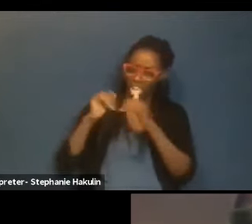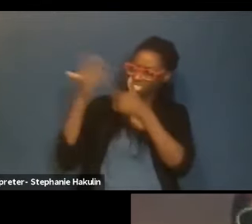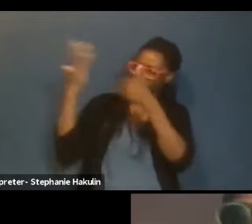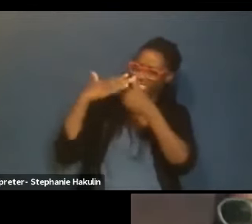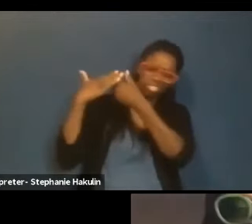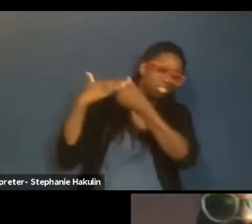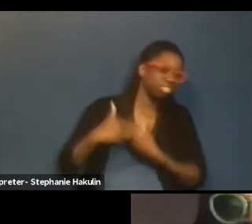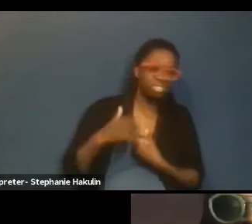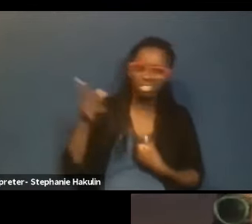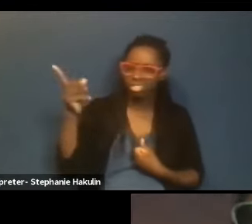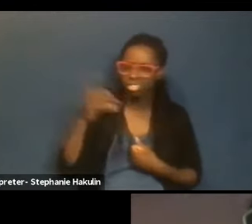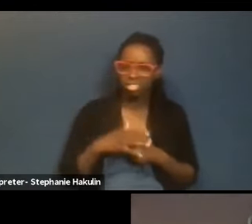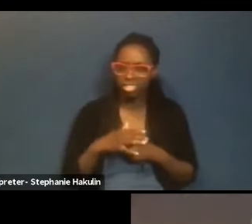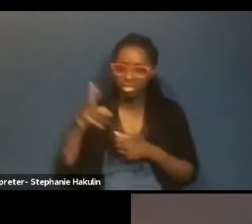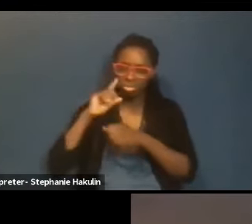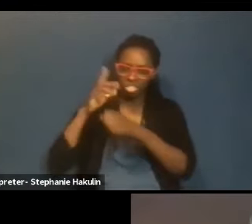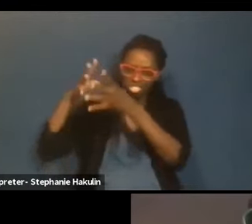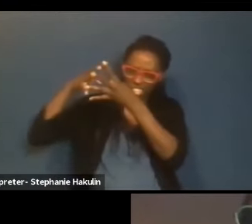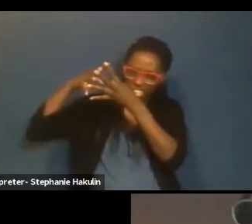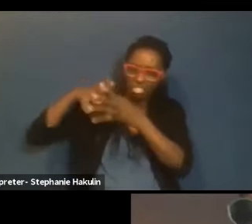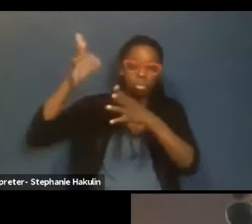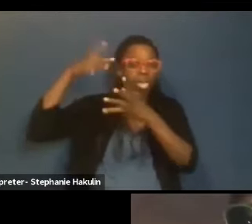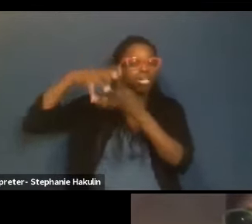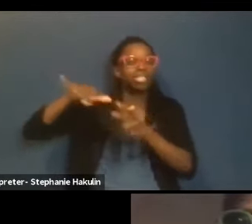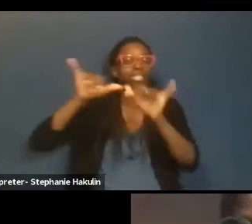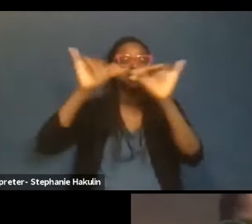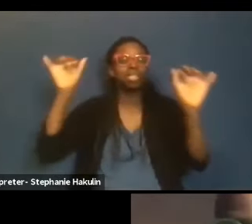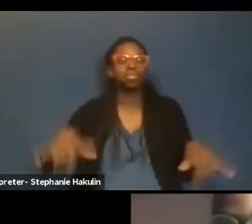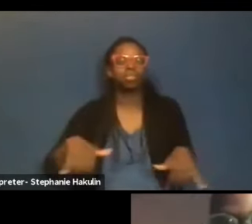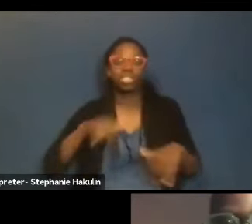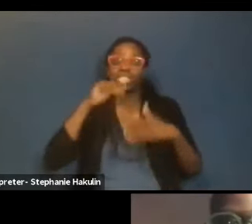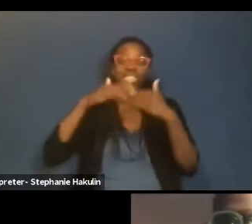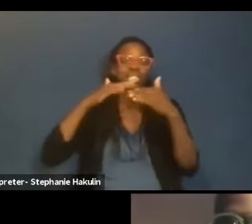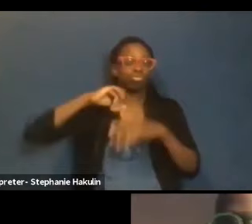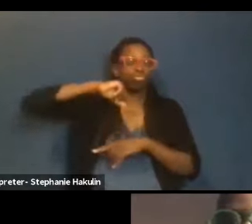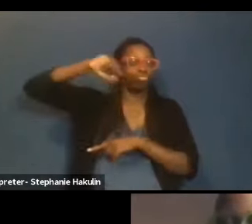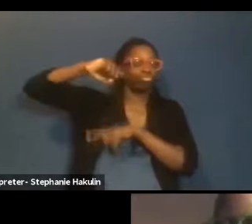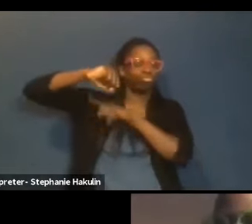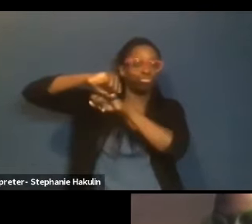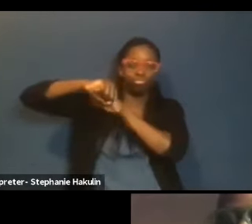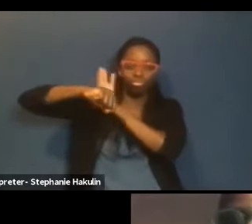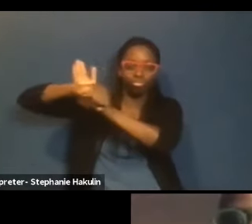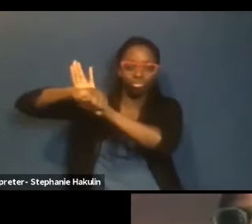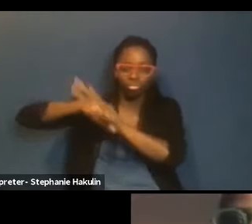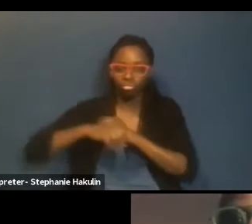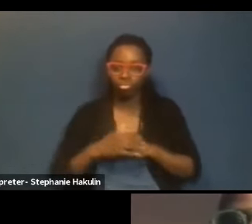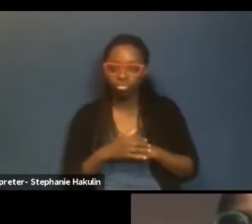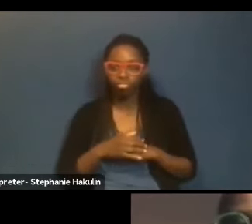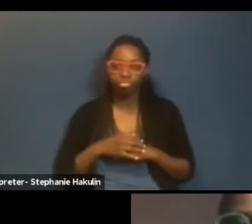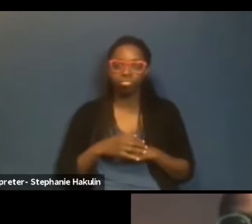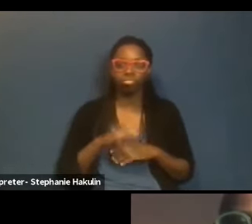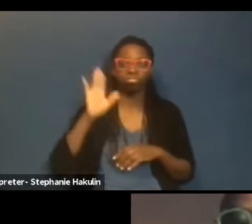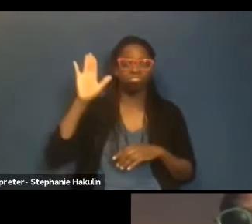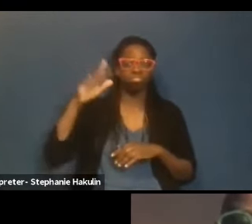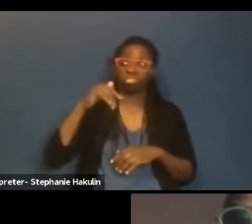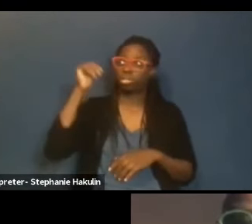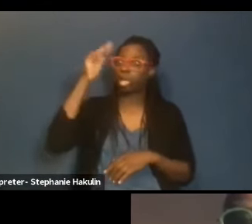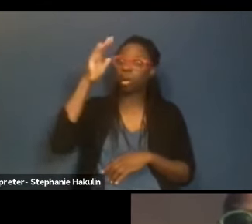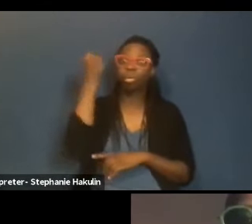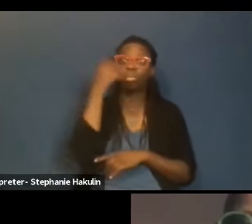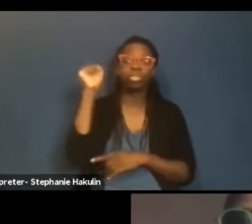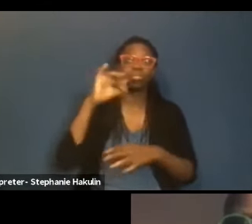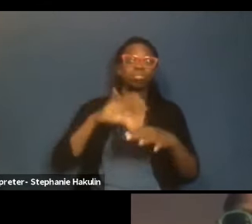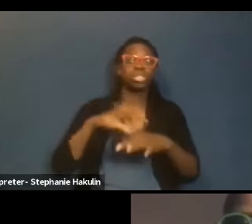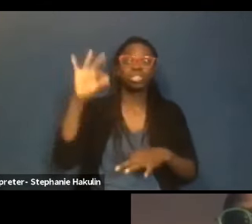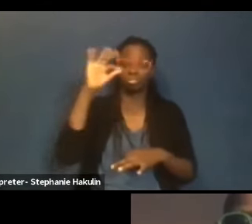resist. Incredibly proud of your revolutionary spirit, of your radical spirit, of you